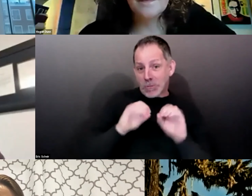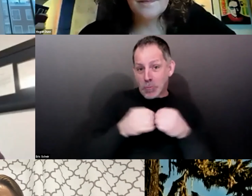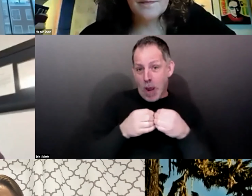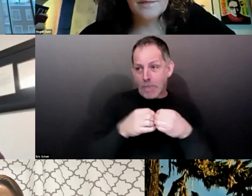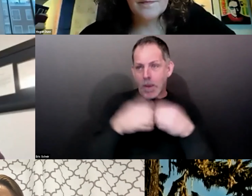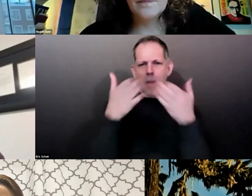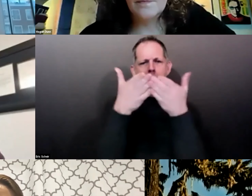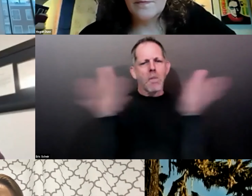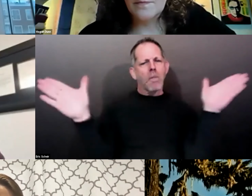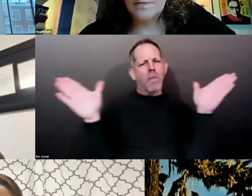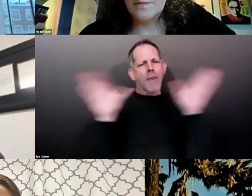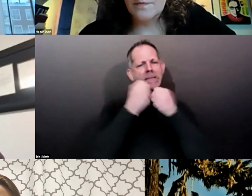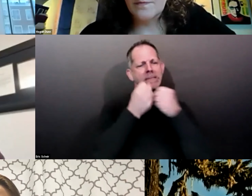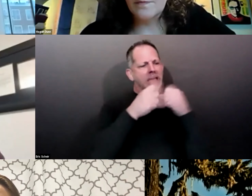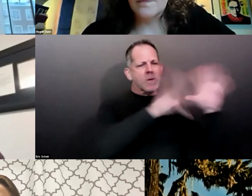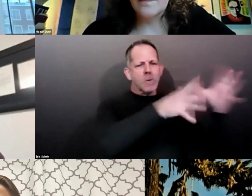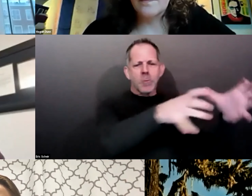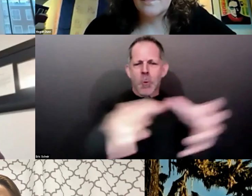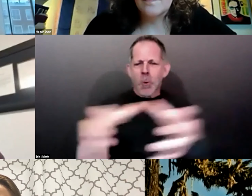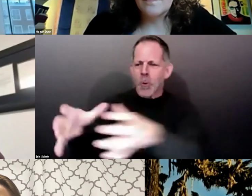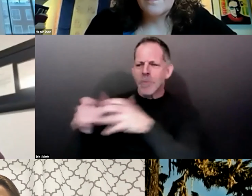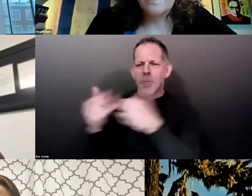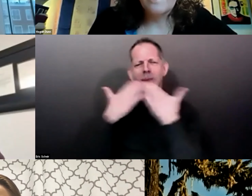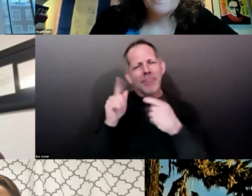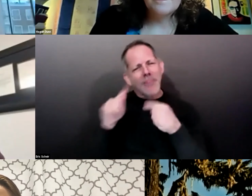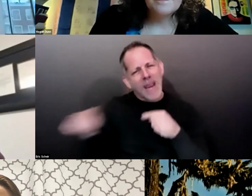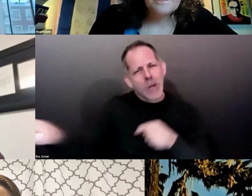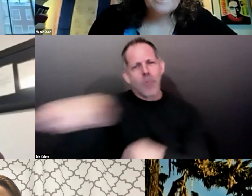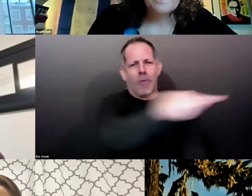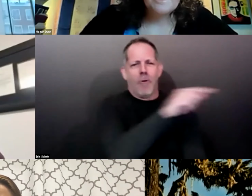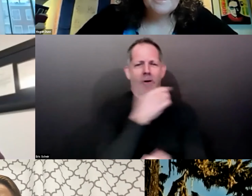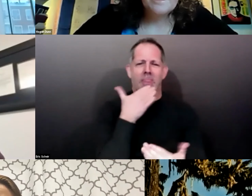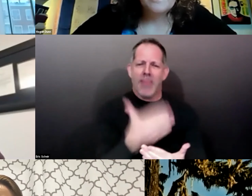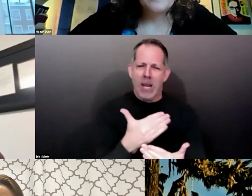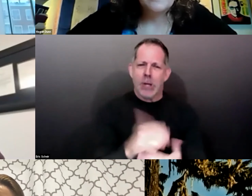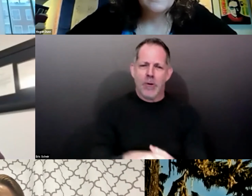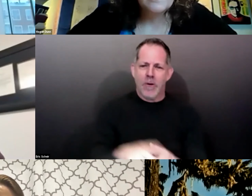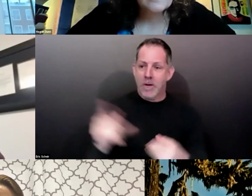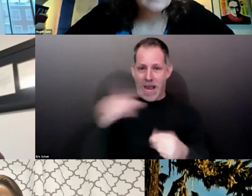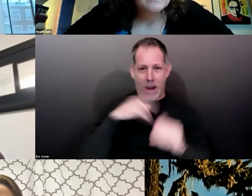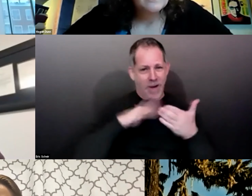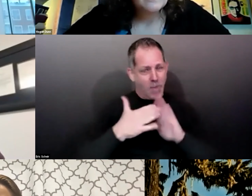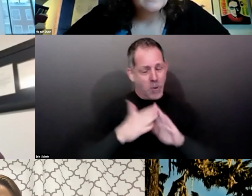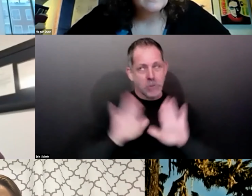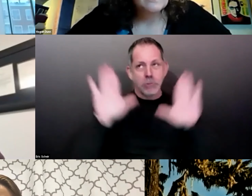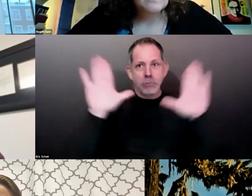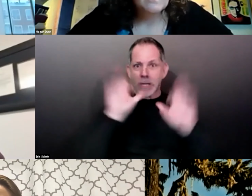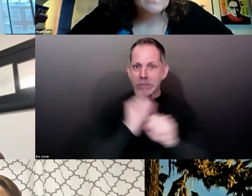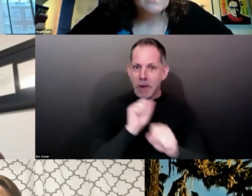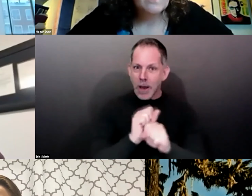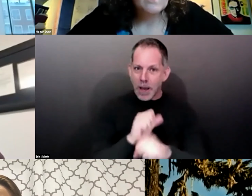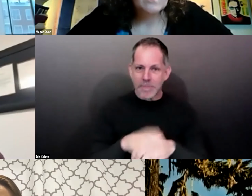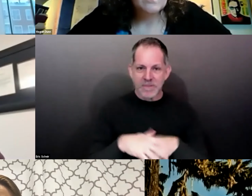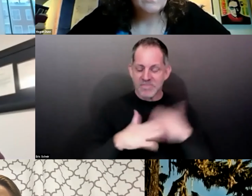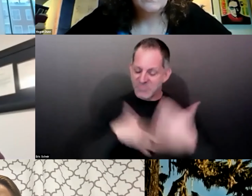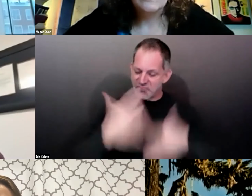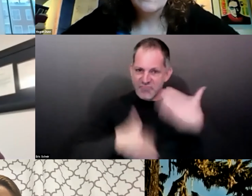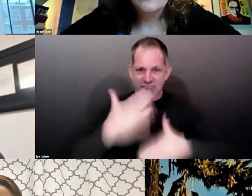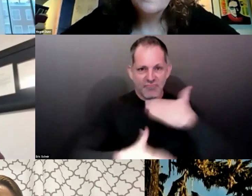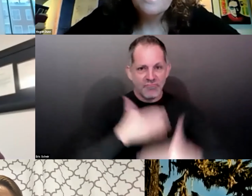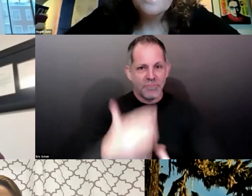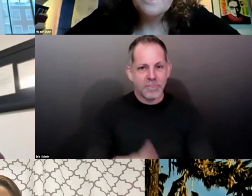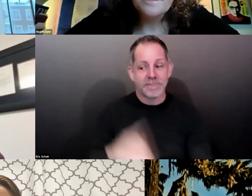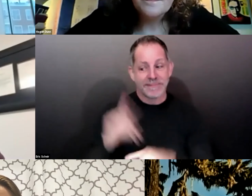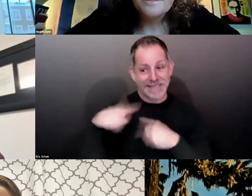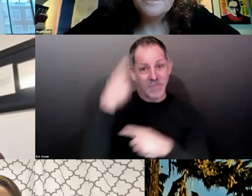community partnerships were the strength that we identified last year. And this has been the strength that has been carrying us through one of the most uncertain times